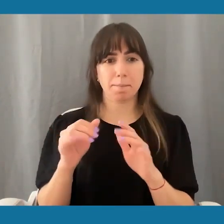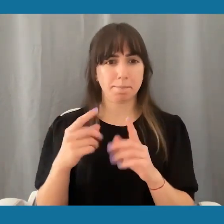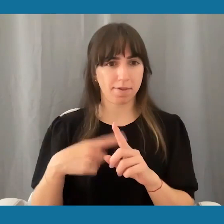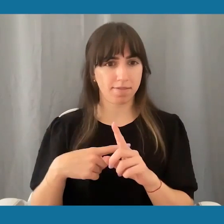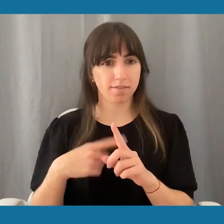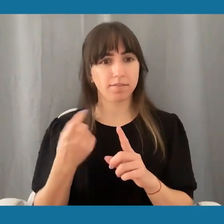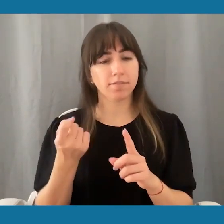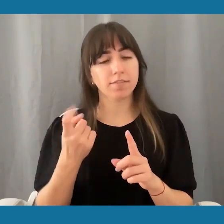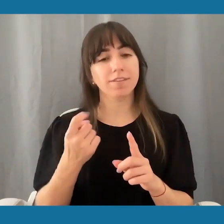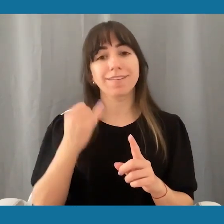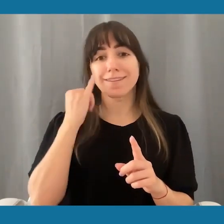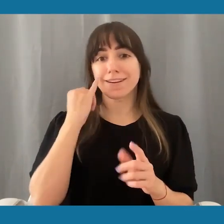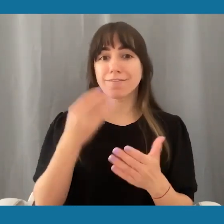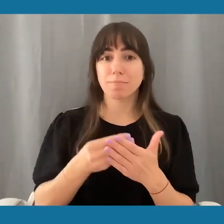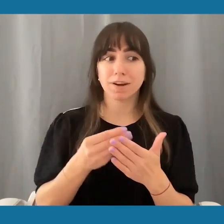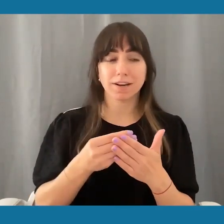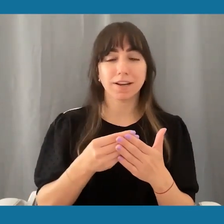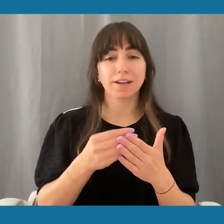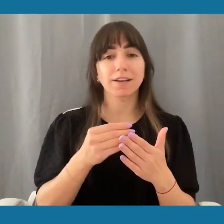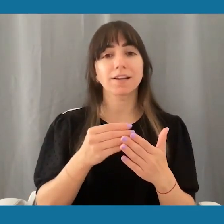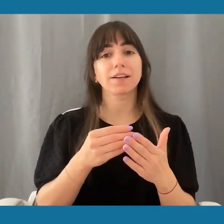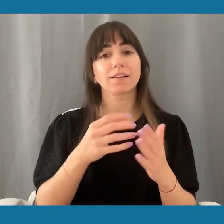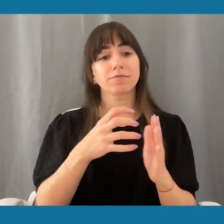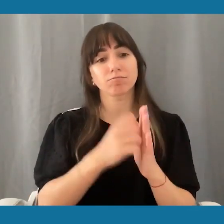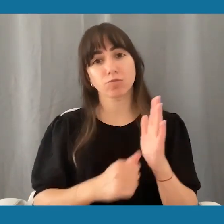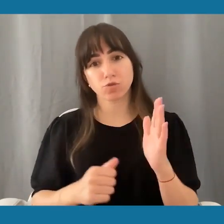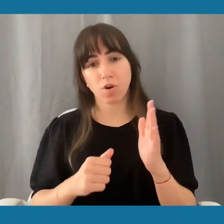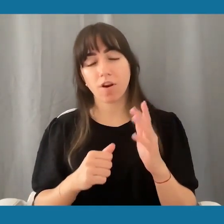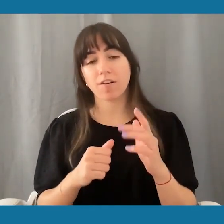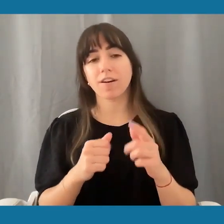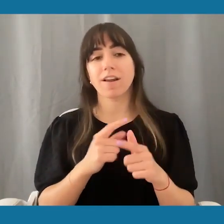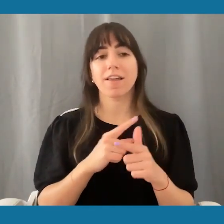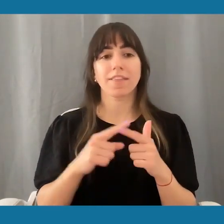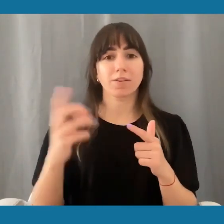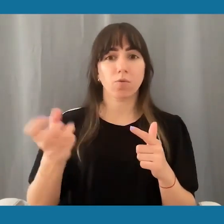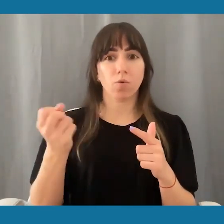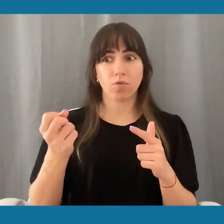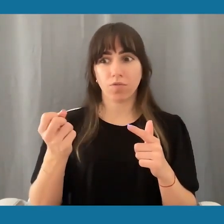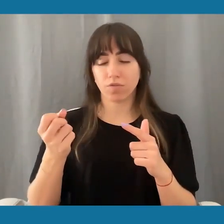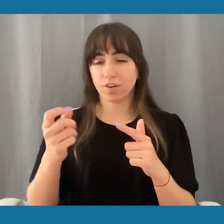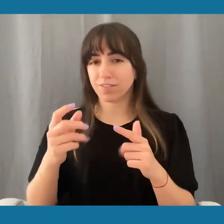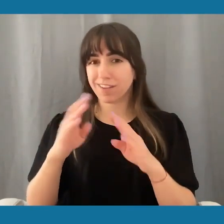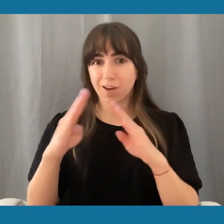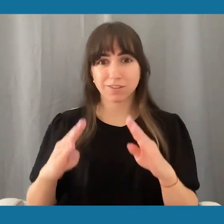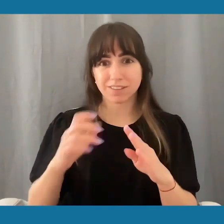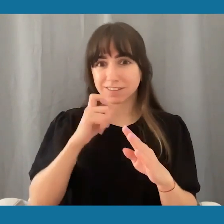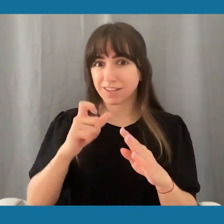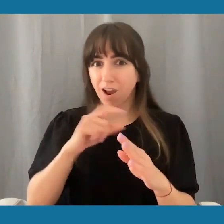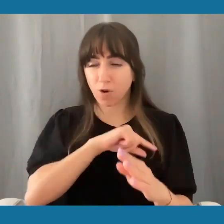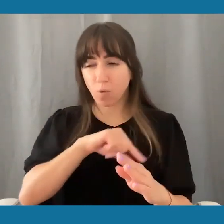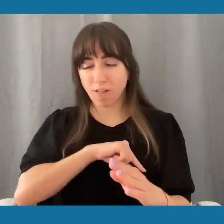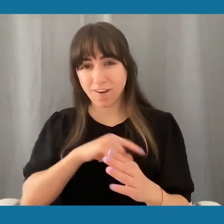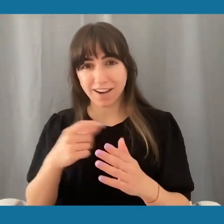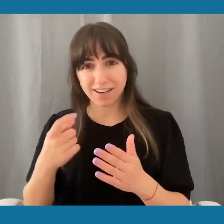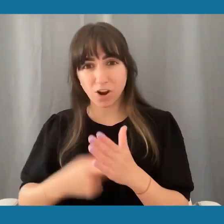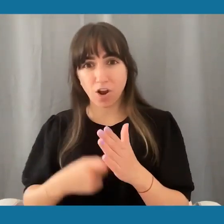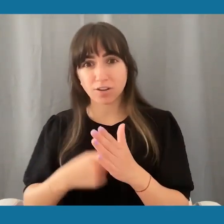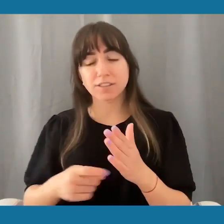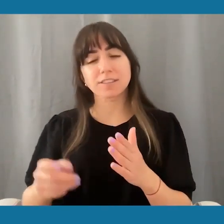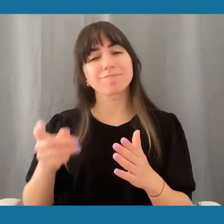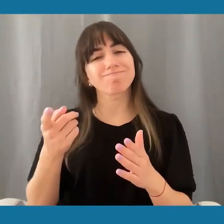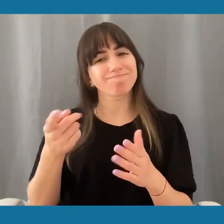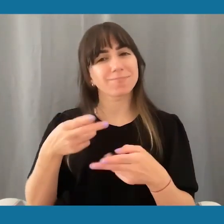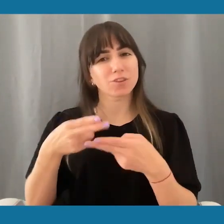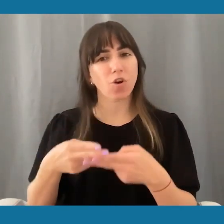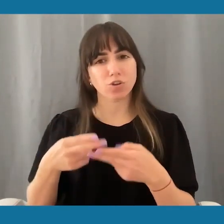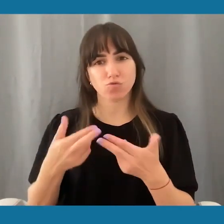non-qualified expenses, those will count as a resource. So make sure if you're using your ABLE account to pay for housing, just have the ABLE account pay it